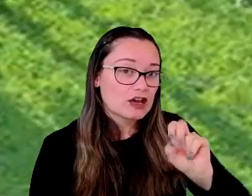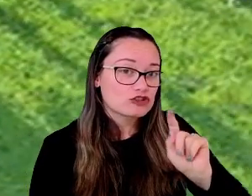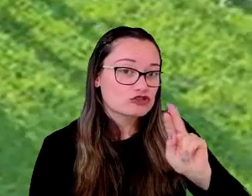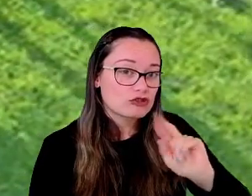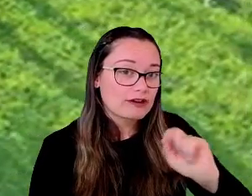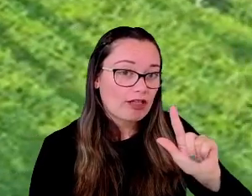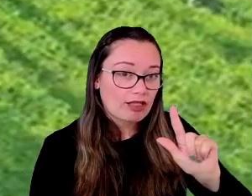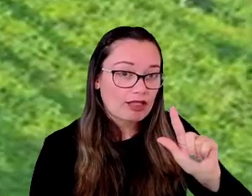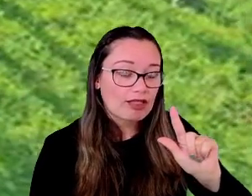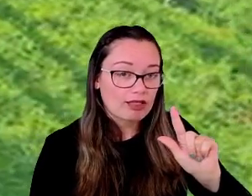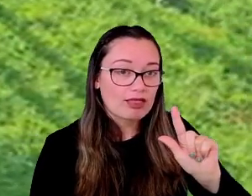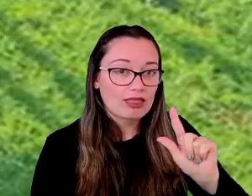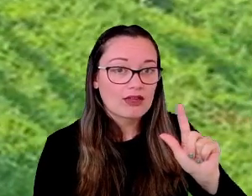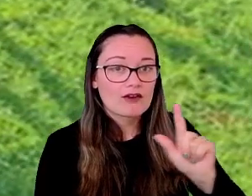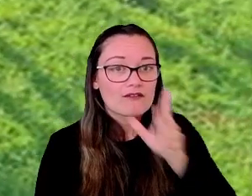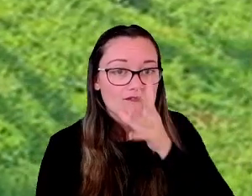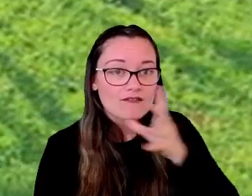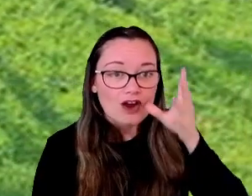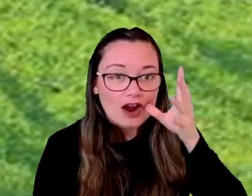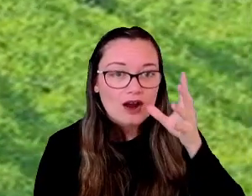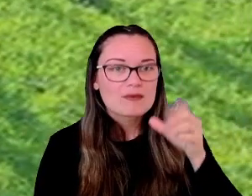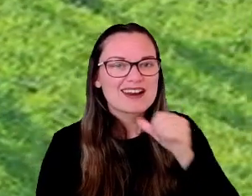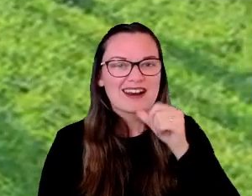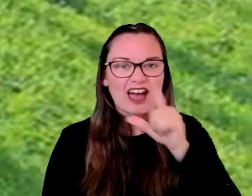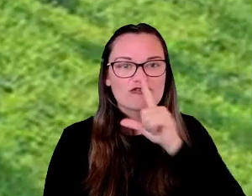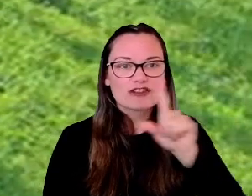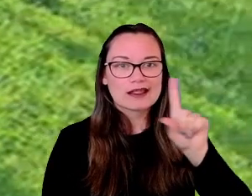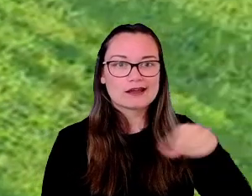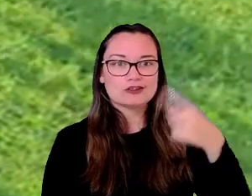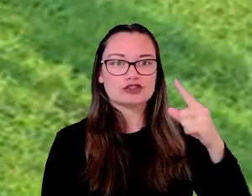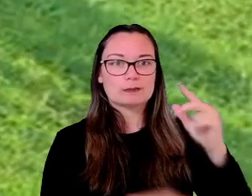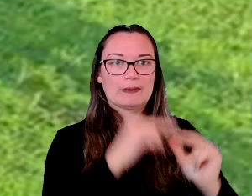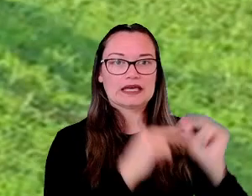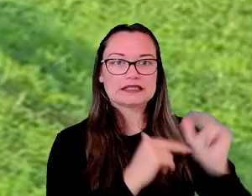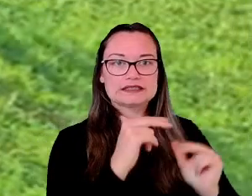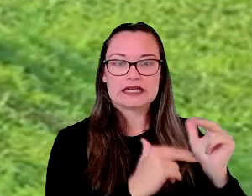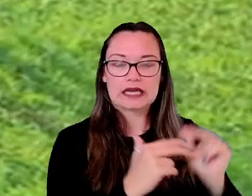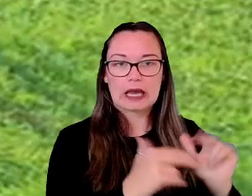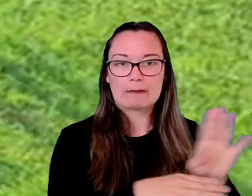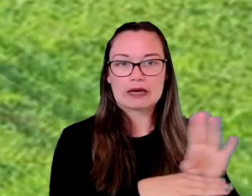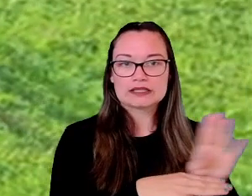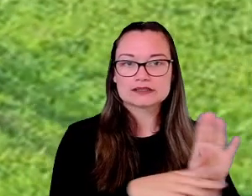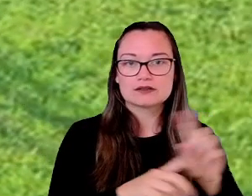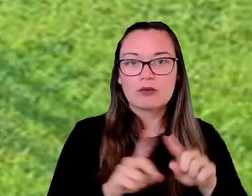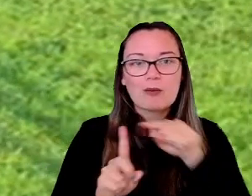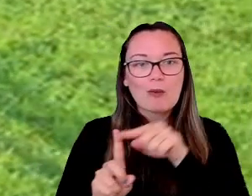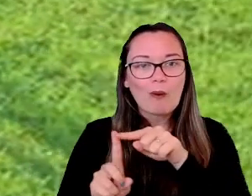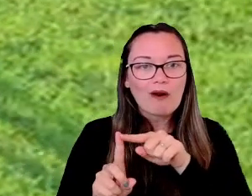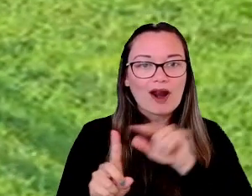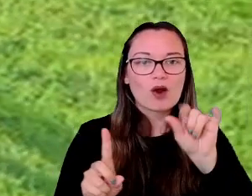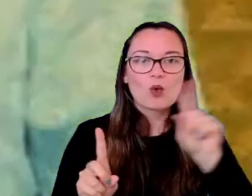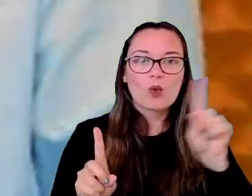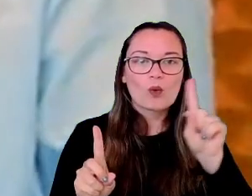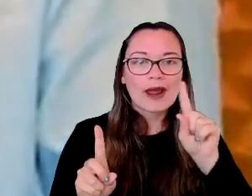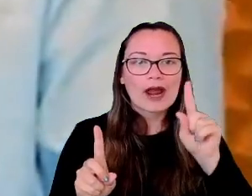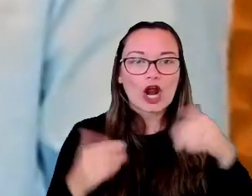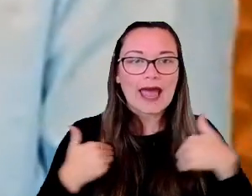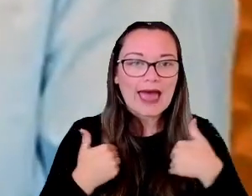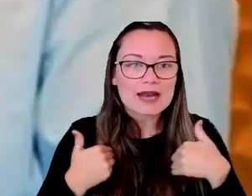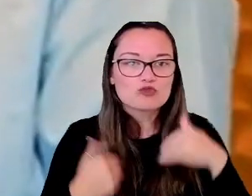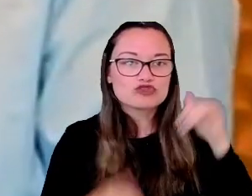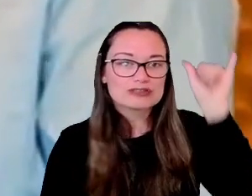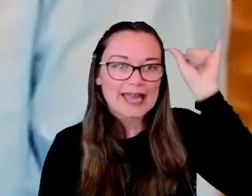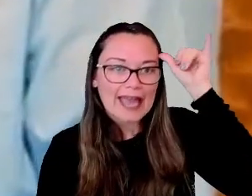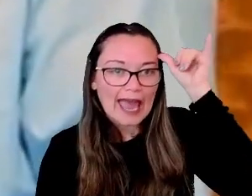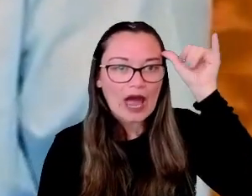but it's part of more of an industry. I think a lot with livestock, with things like this, that that's kind of where agriculture has gone in today's world. And